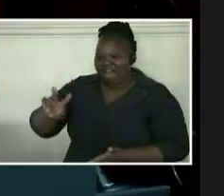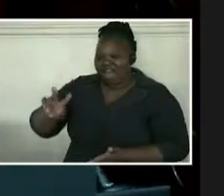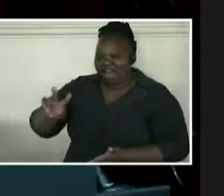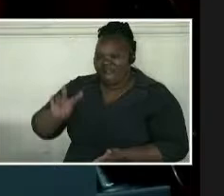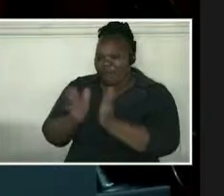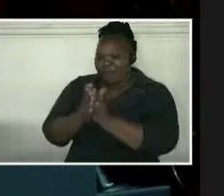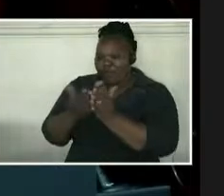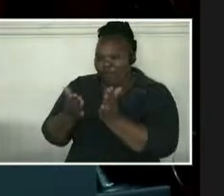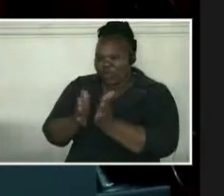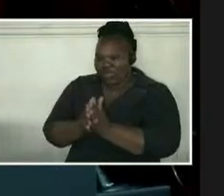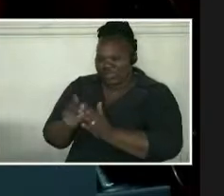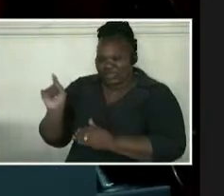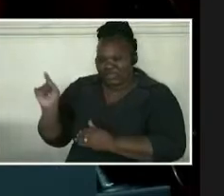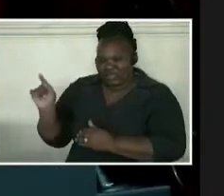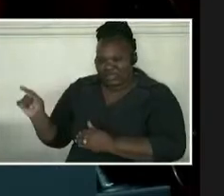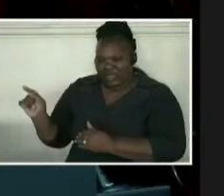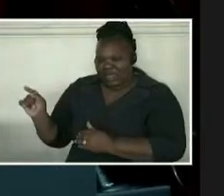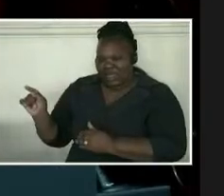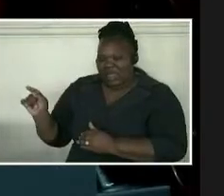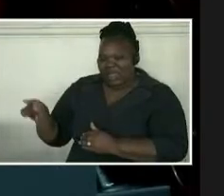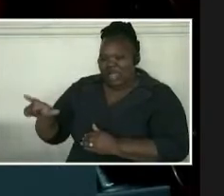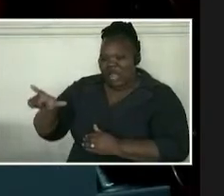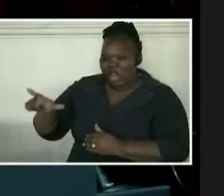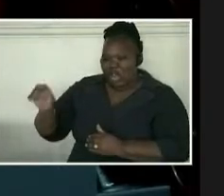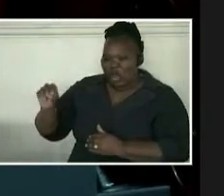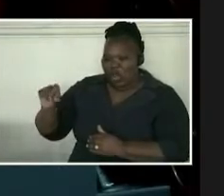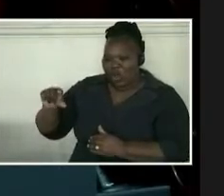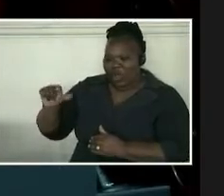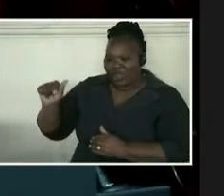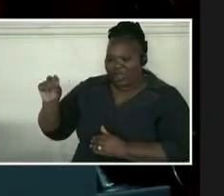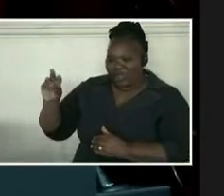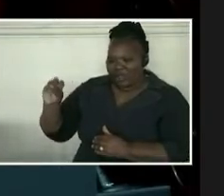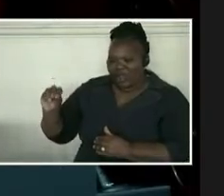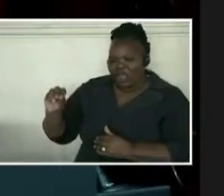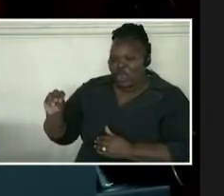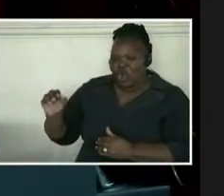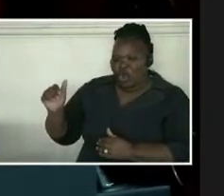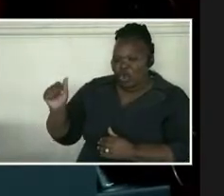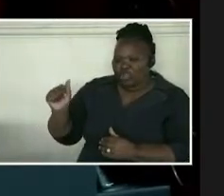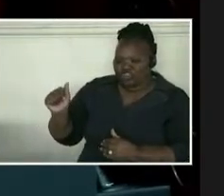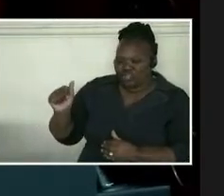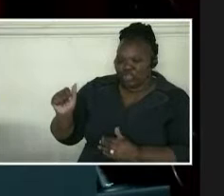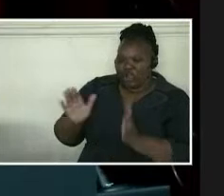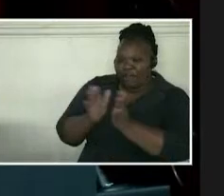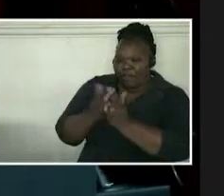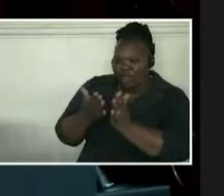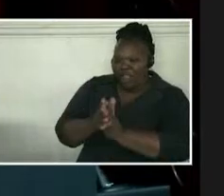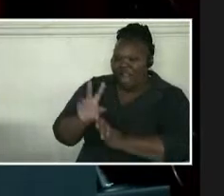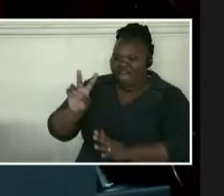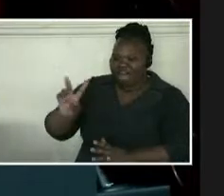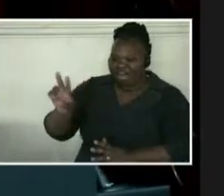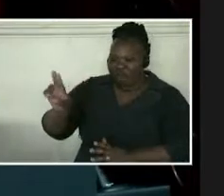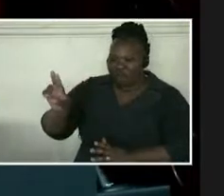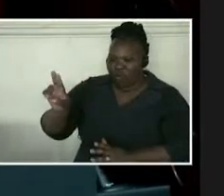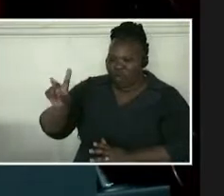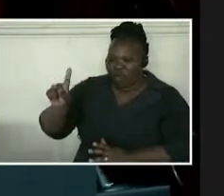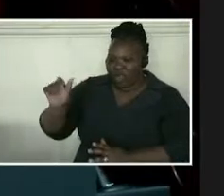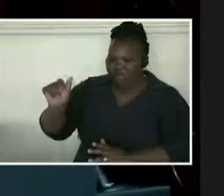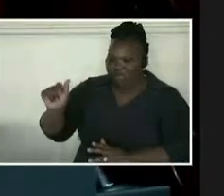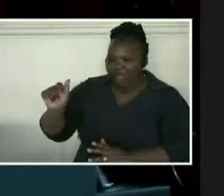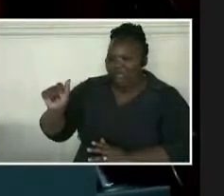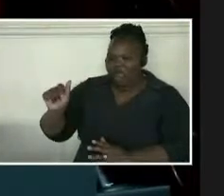in durban is a spin-off of logan bookshop and option books these three companies vulgar books logan